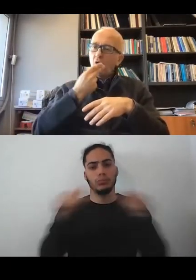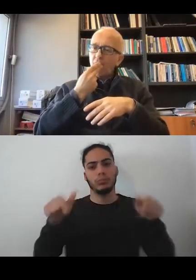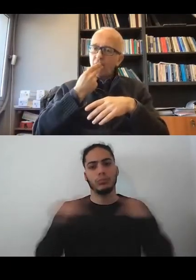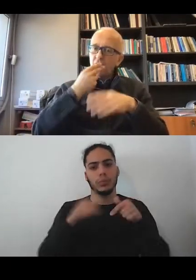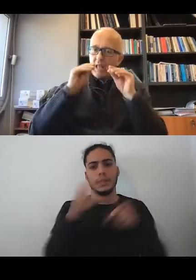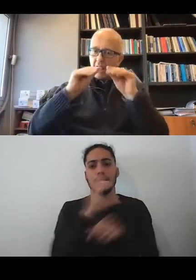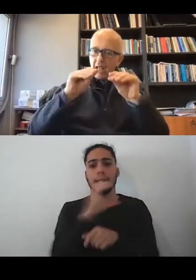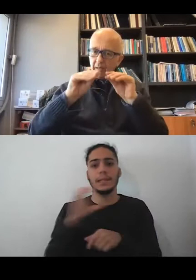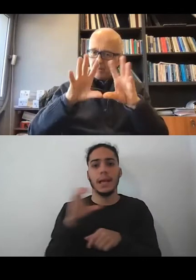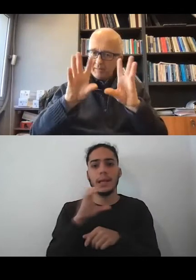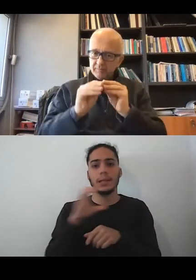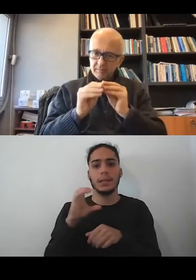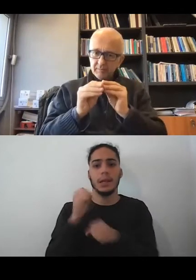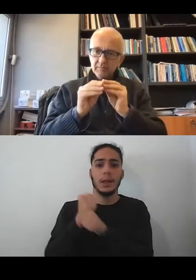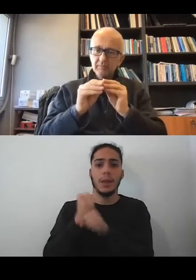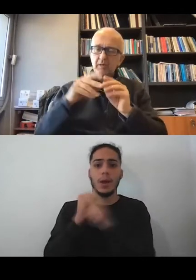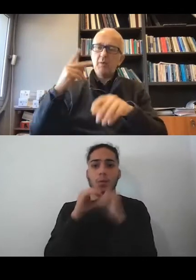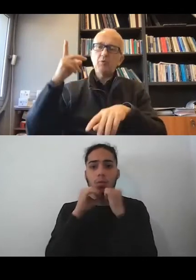Work.